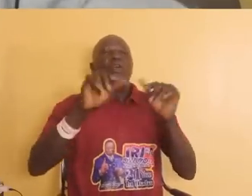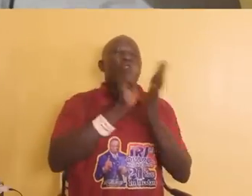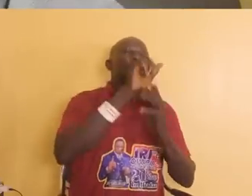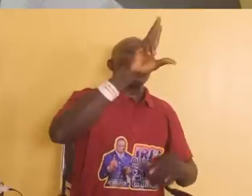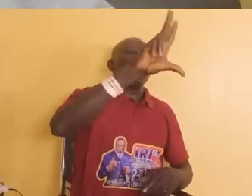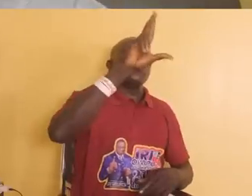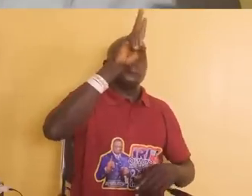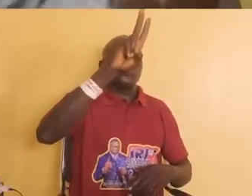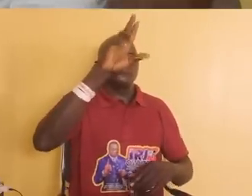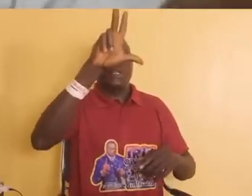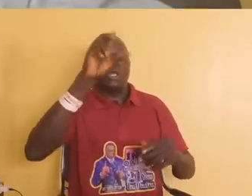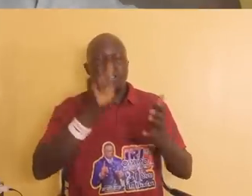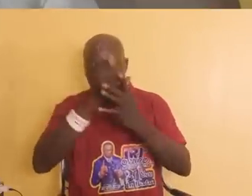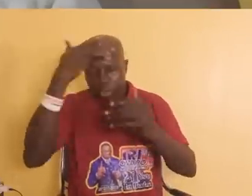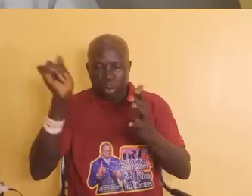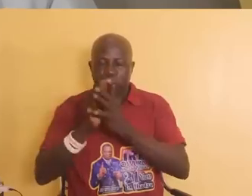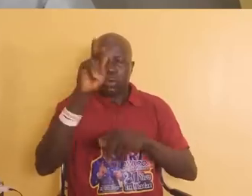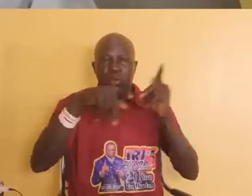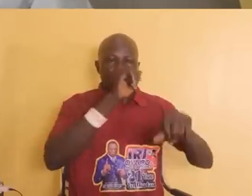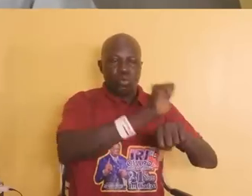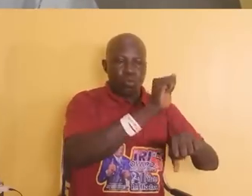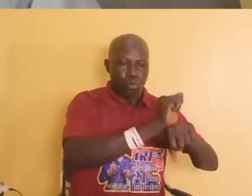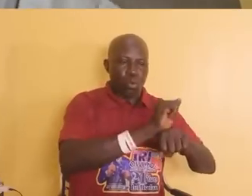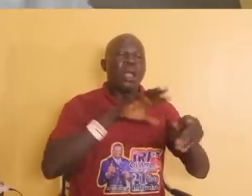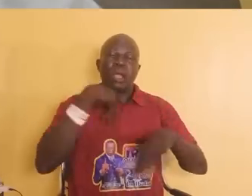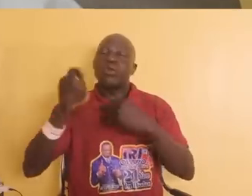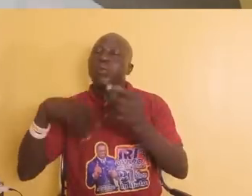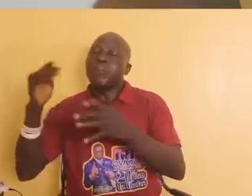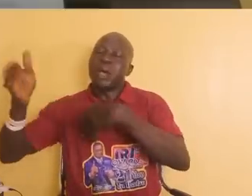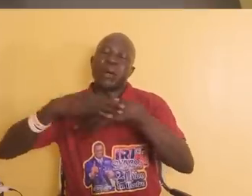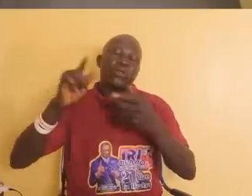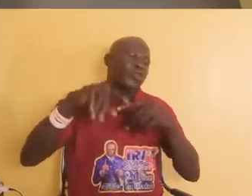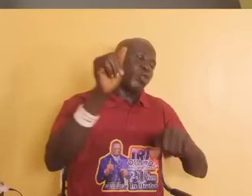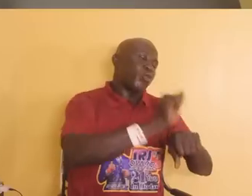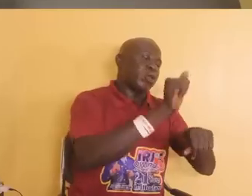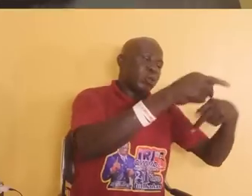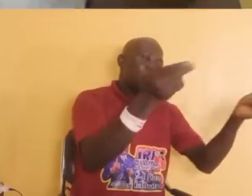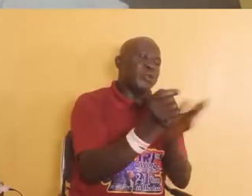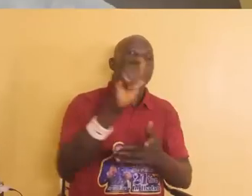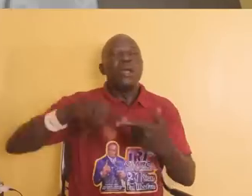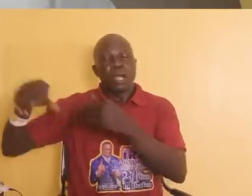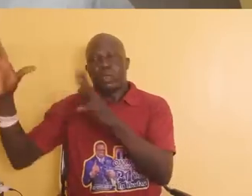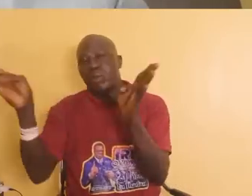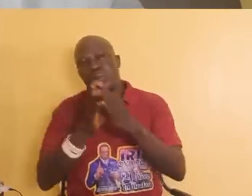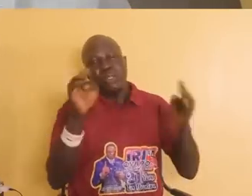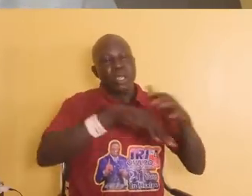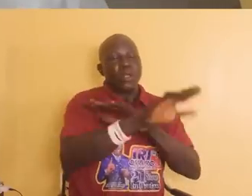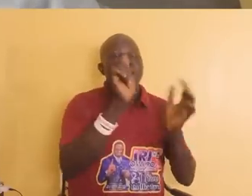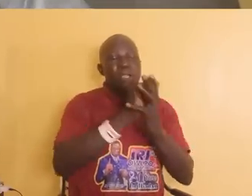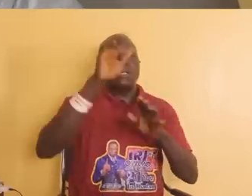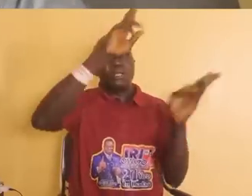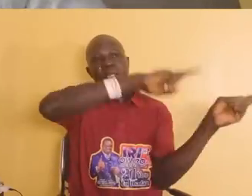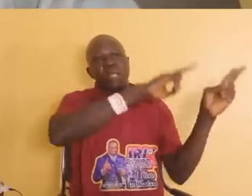To 12:30 a.m. Because of people going to sleep. They are going back to their office. We will now be in the